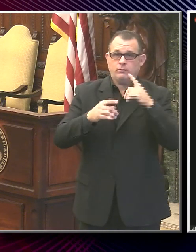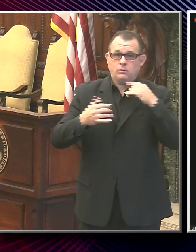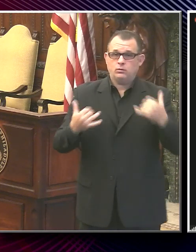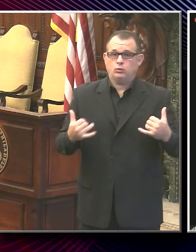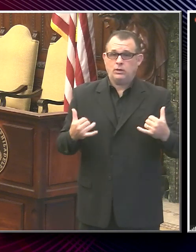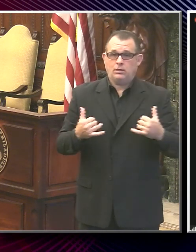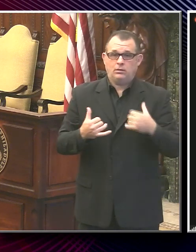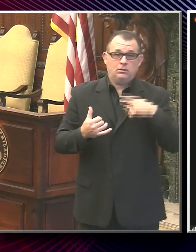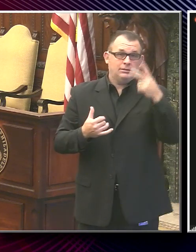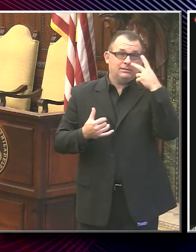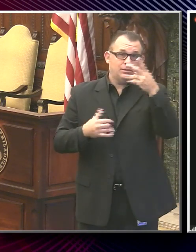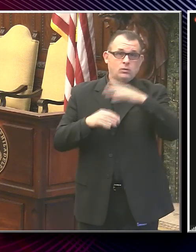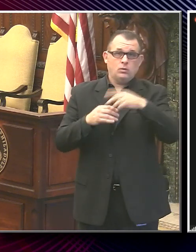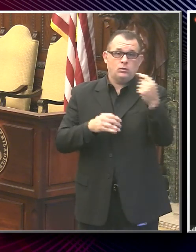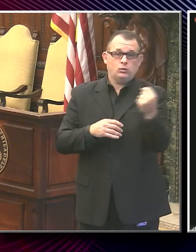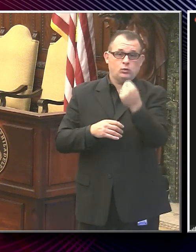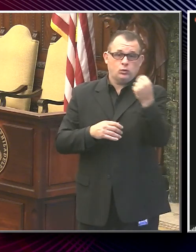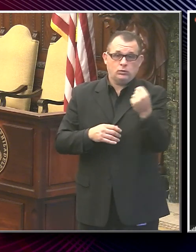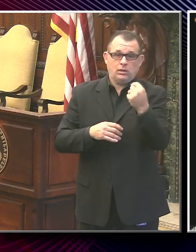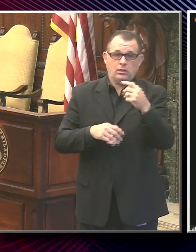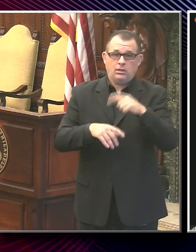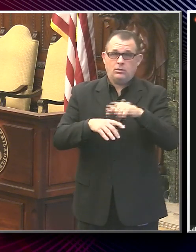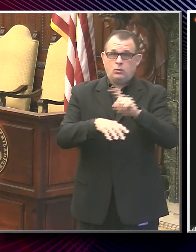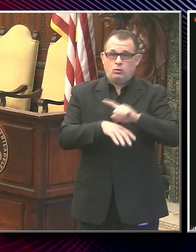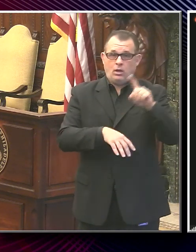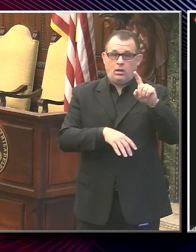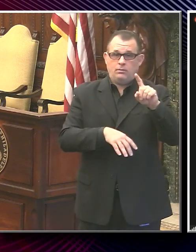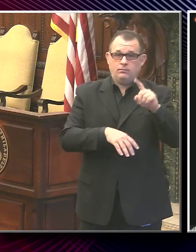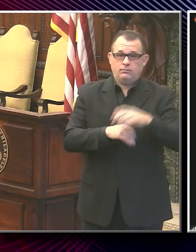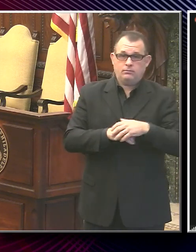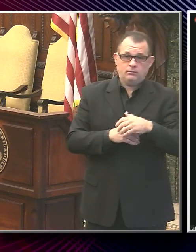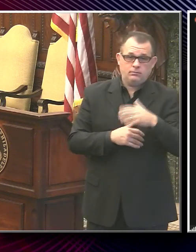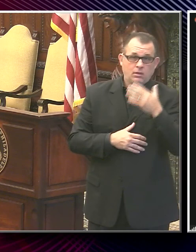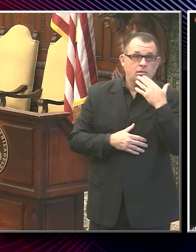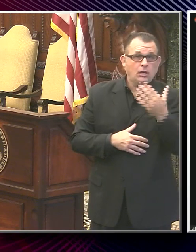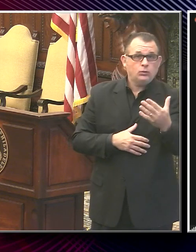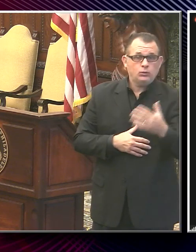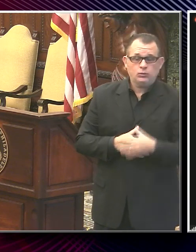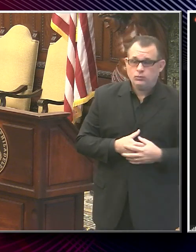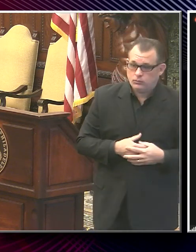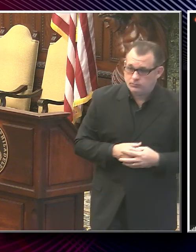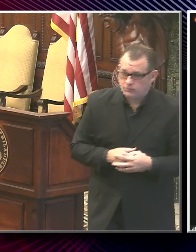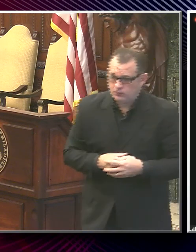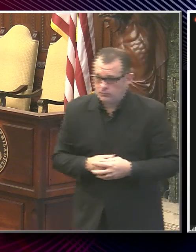today, and we will be back next week. Thank you.